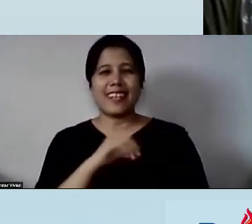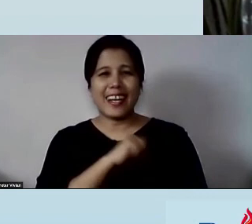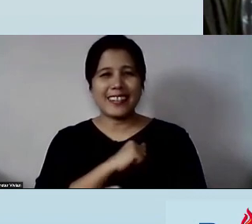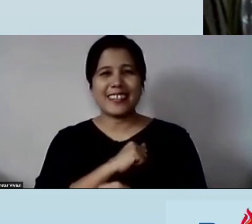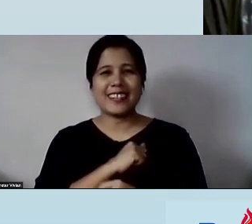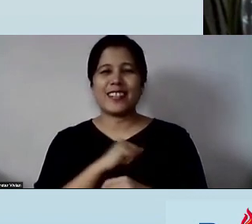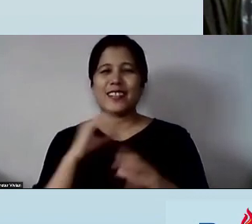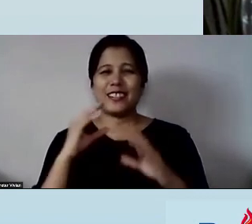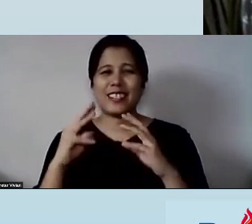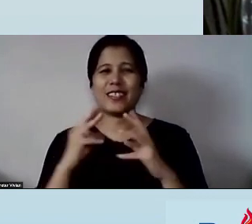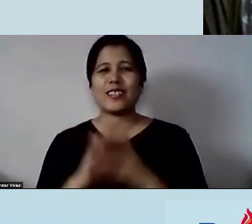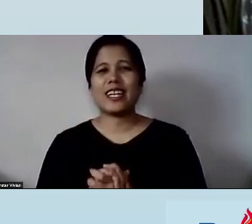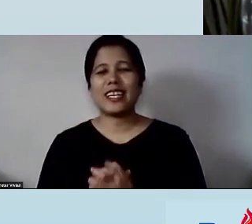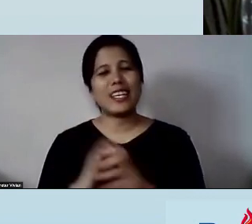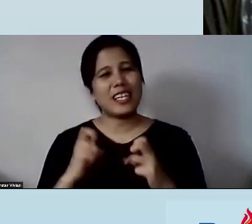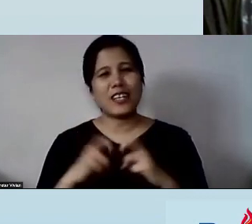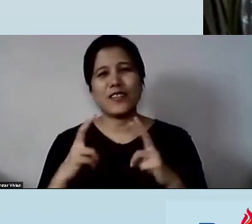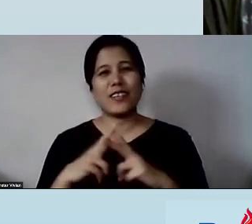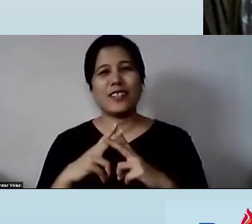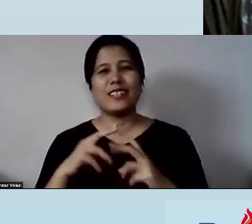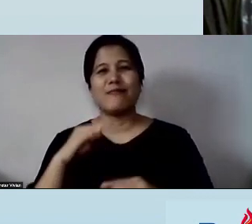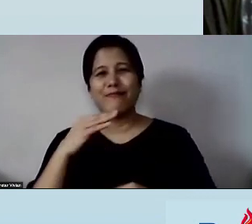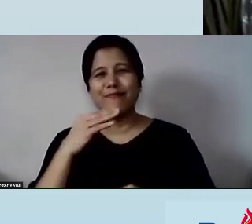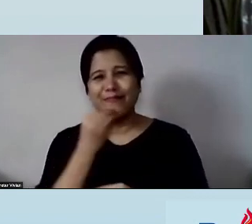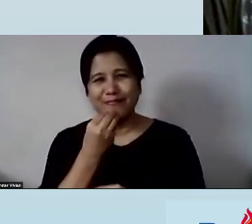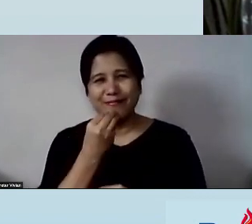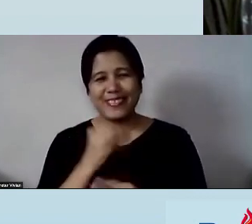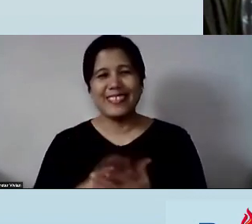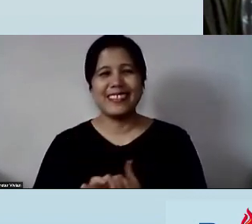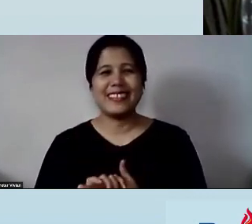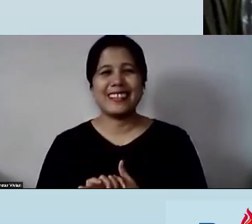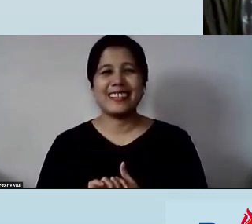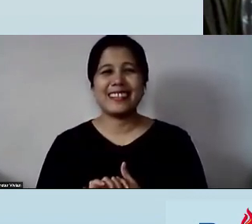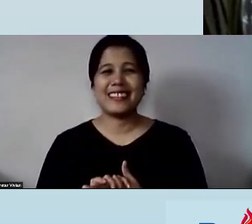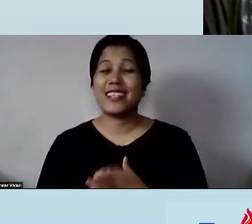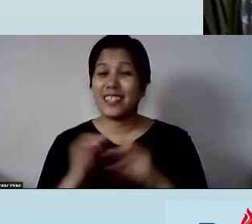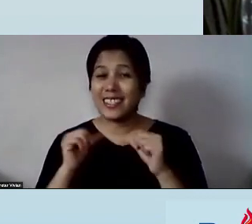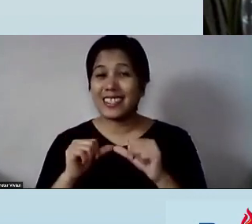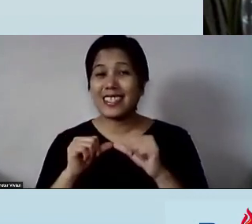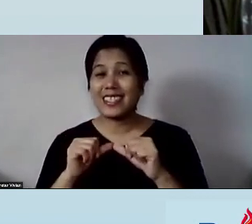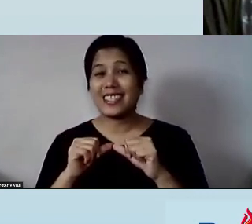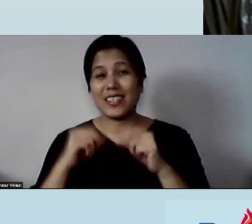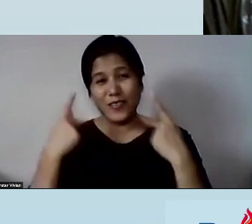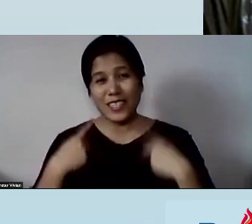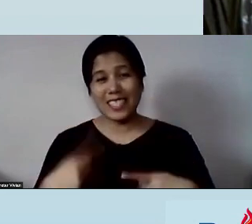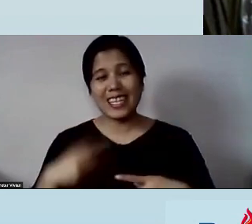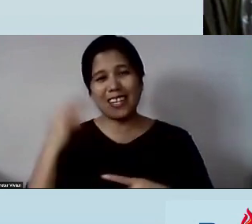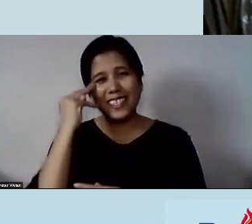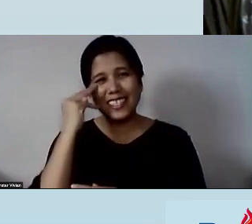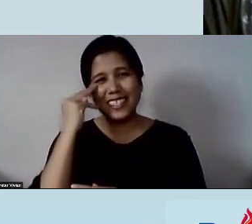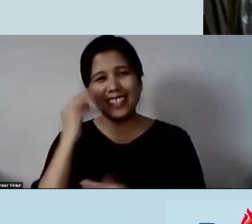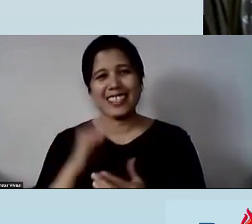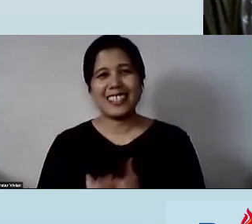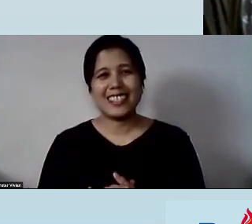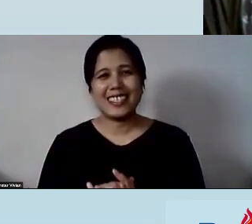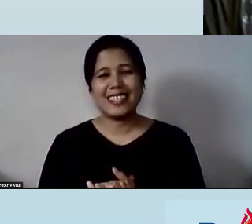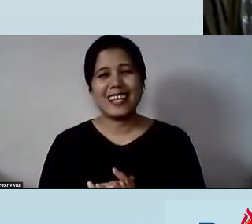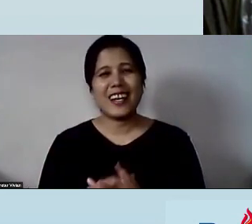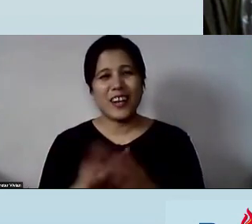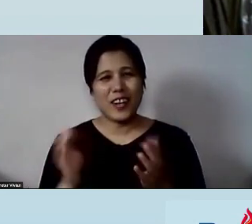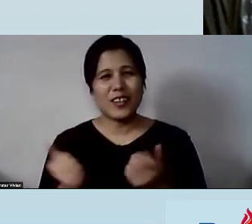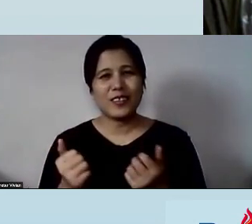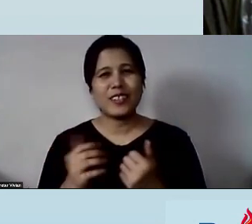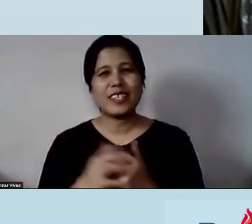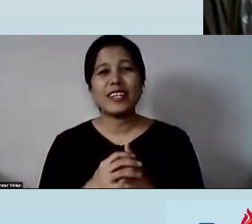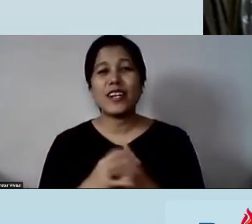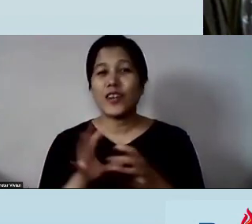words, your impulses, even your appetite. Okay, trust me, this will be good for our physical and mental wellness po, lalo na ako, napaka-overweight ko po.